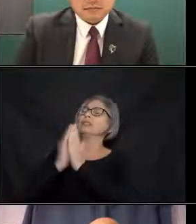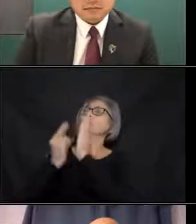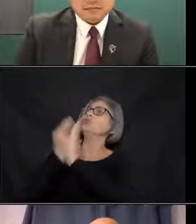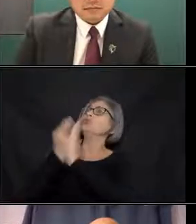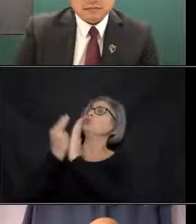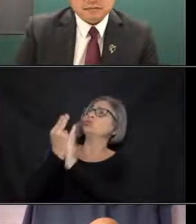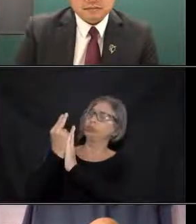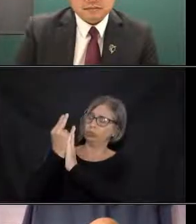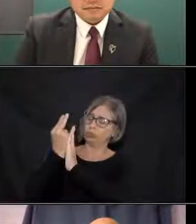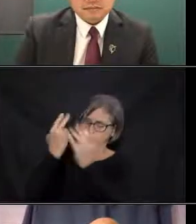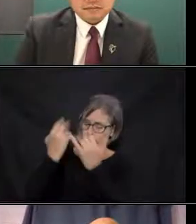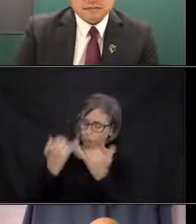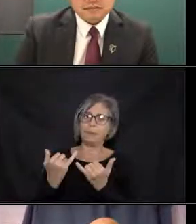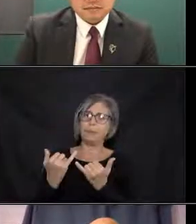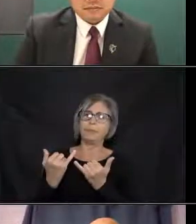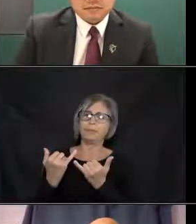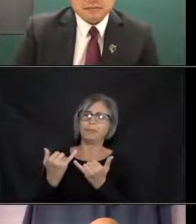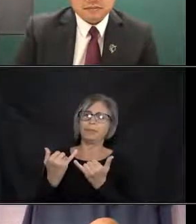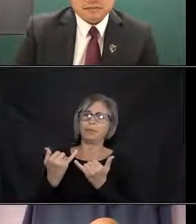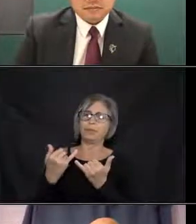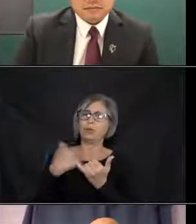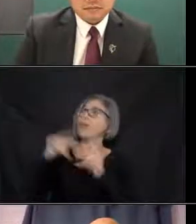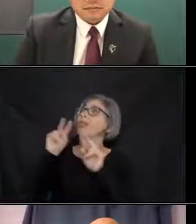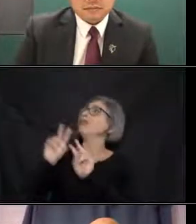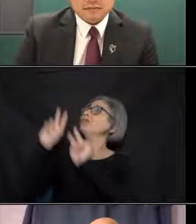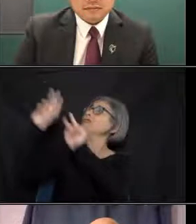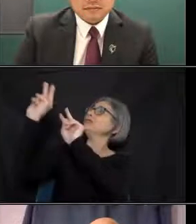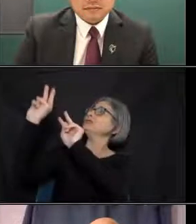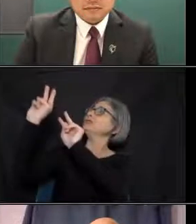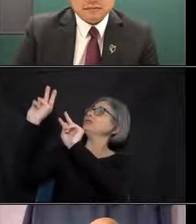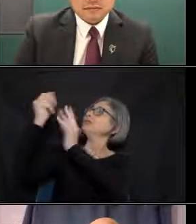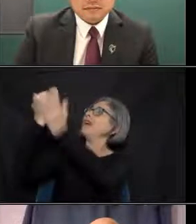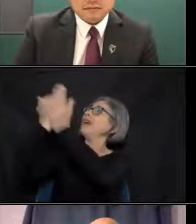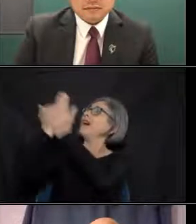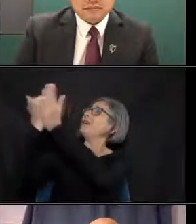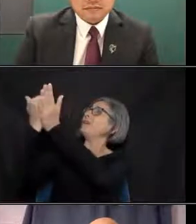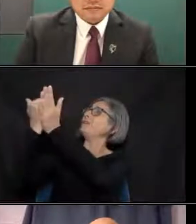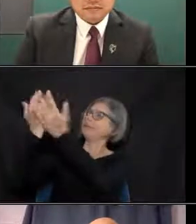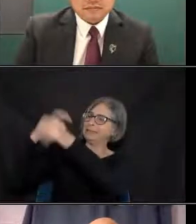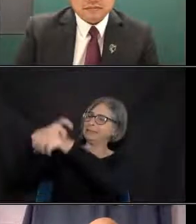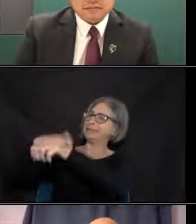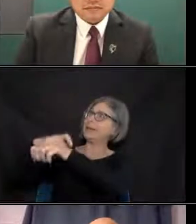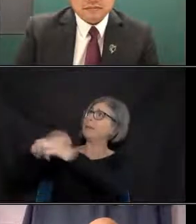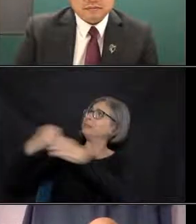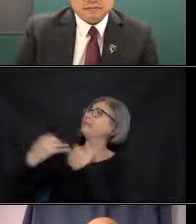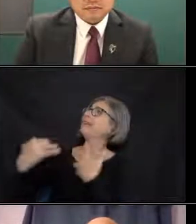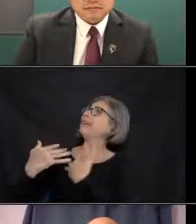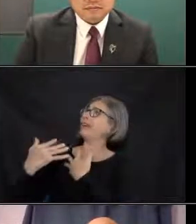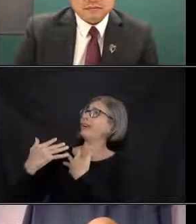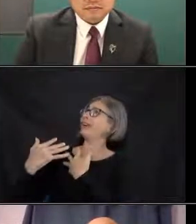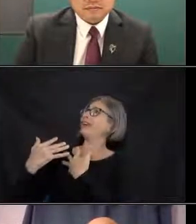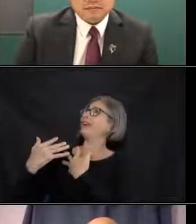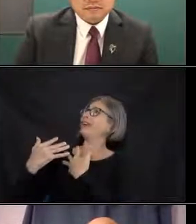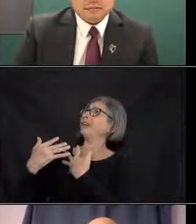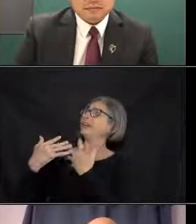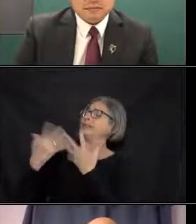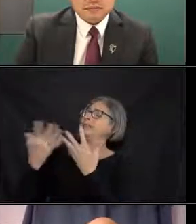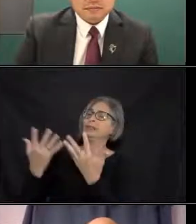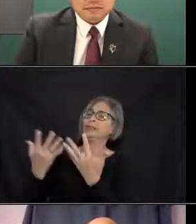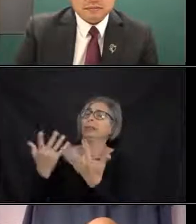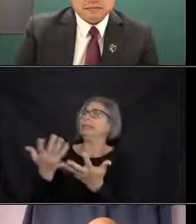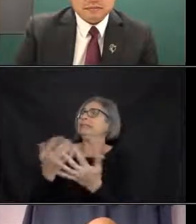us this day. We do turn to you, O God, for help at a time that is frightening, for a period that we